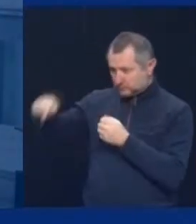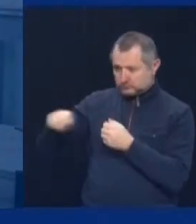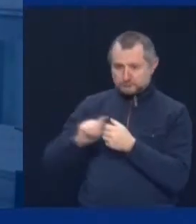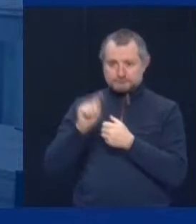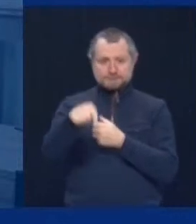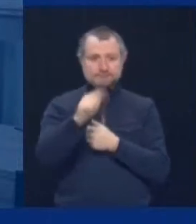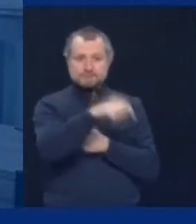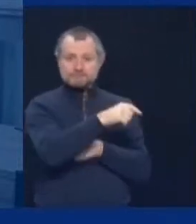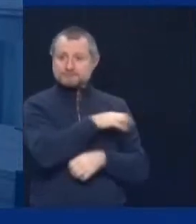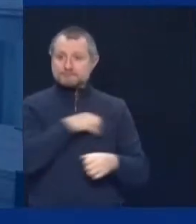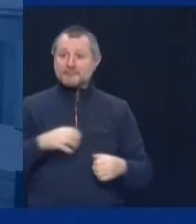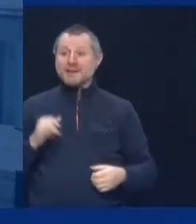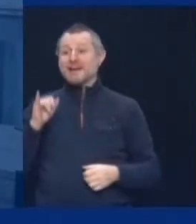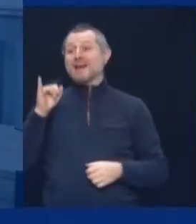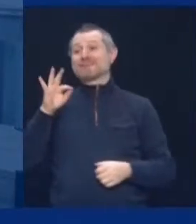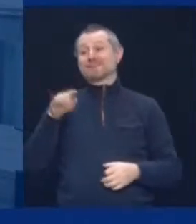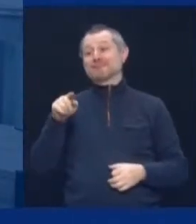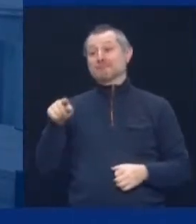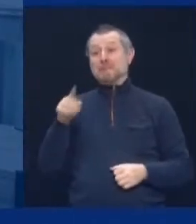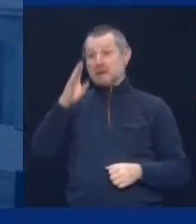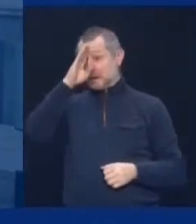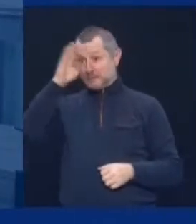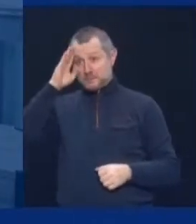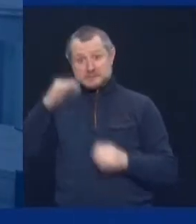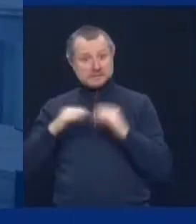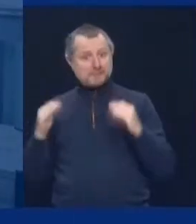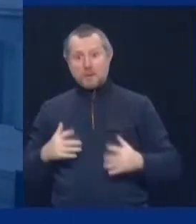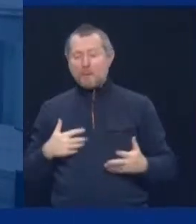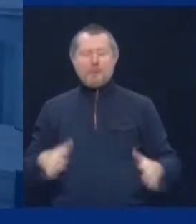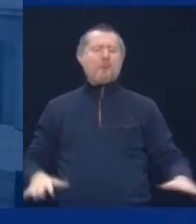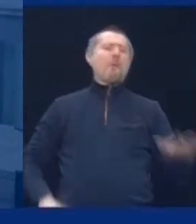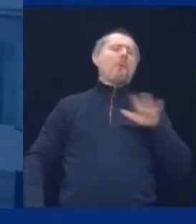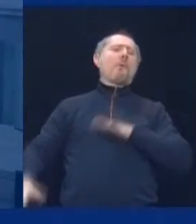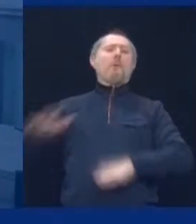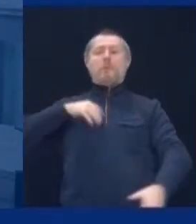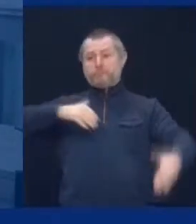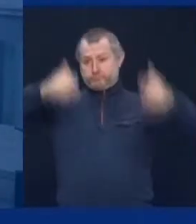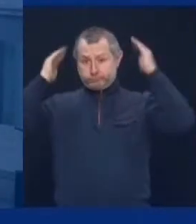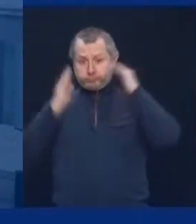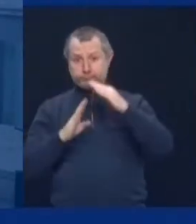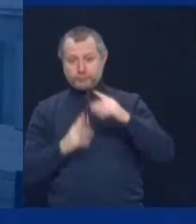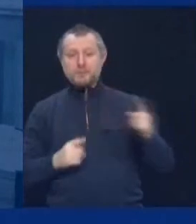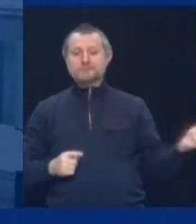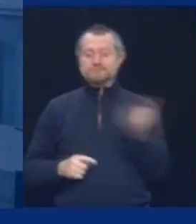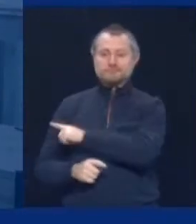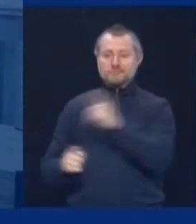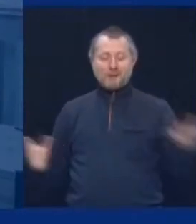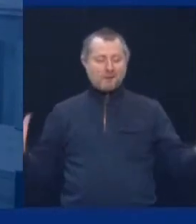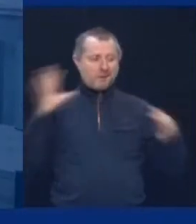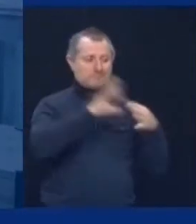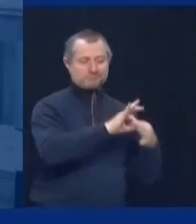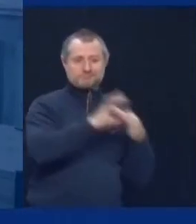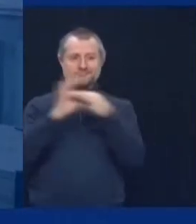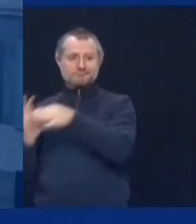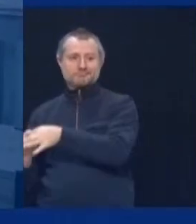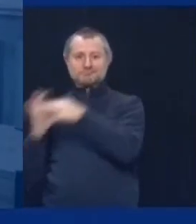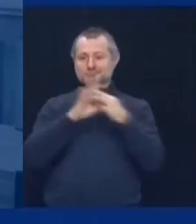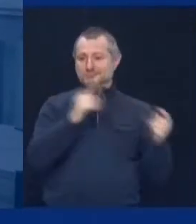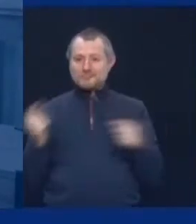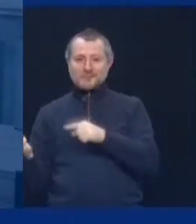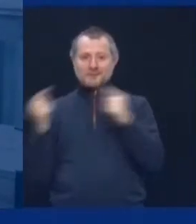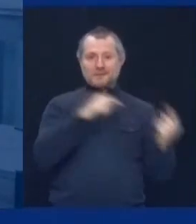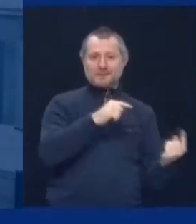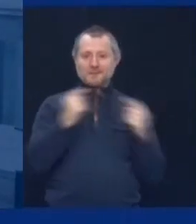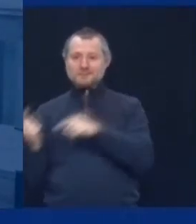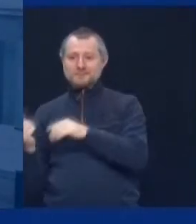into capacity, you can cooperate with the neighboring hospital system to share the